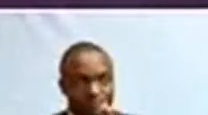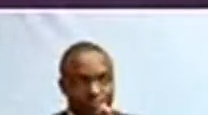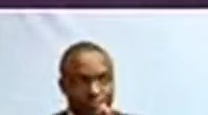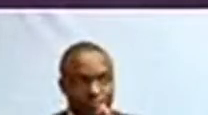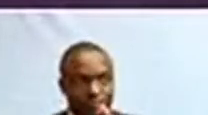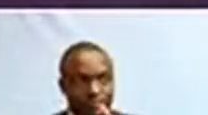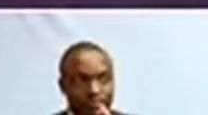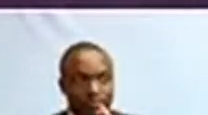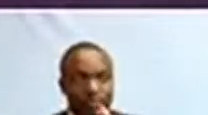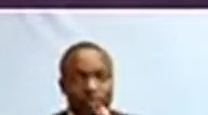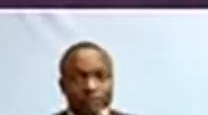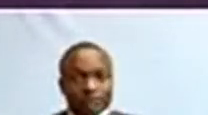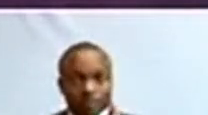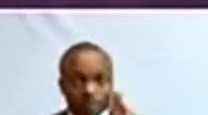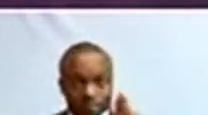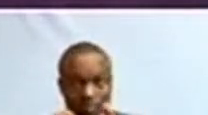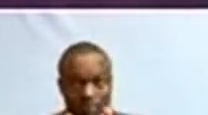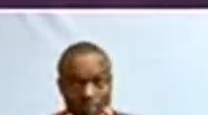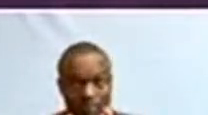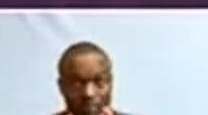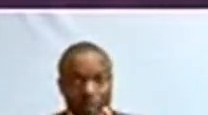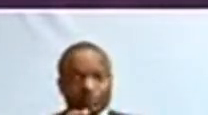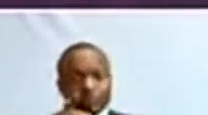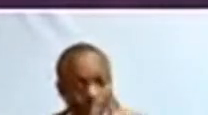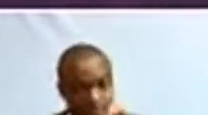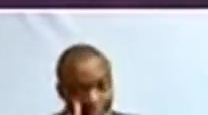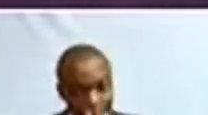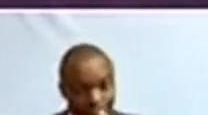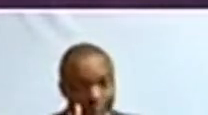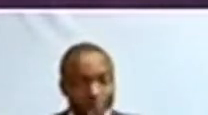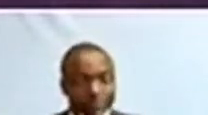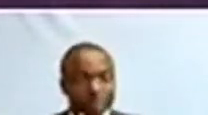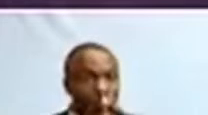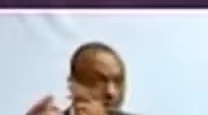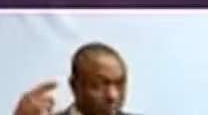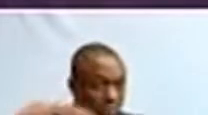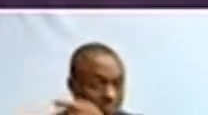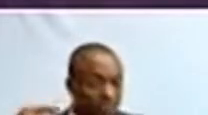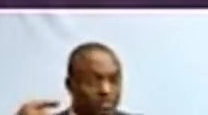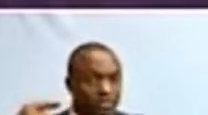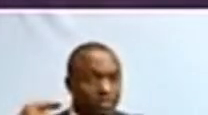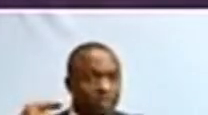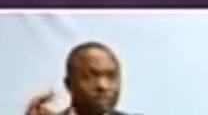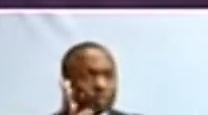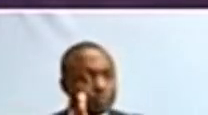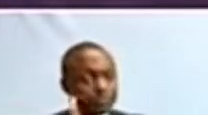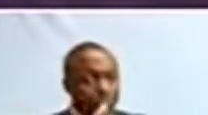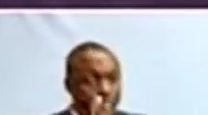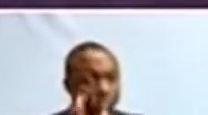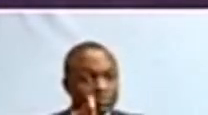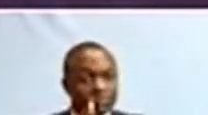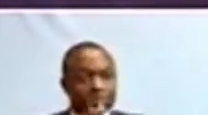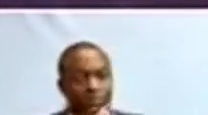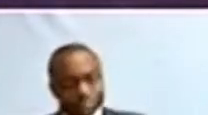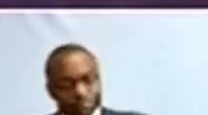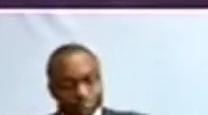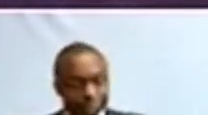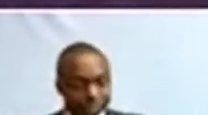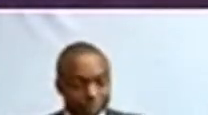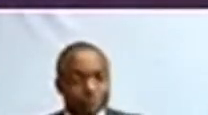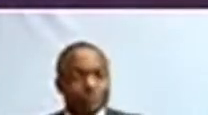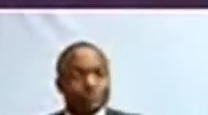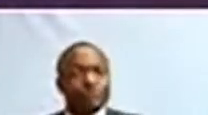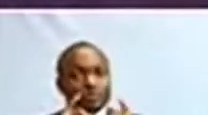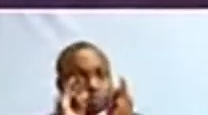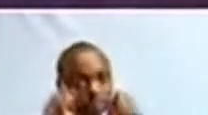3, and they were considering rather the review of the state of infrastructure in defense forces. We